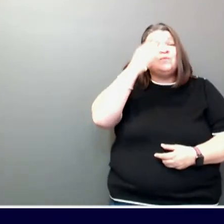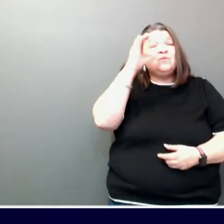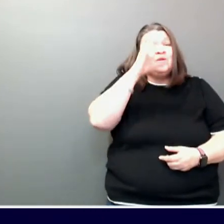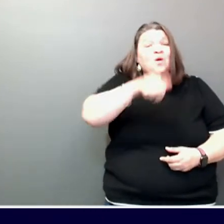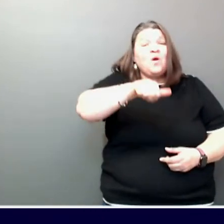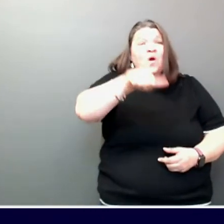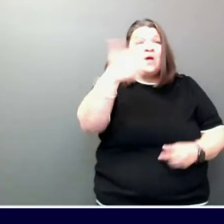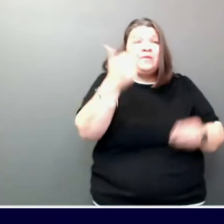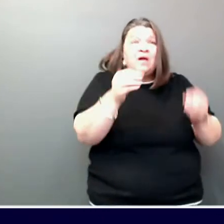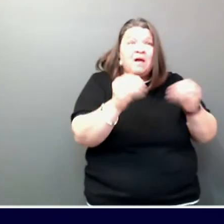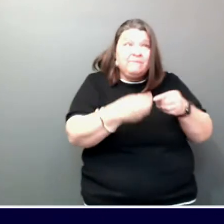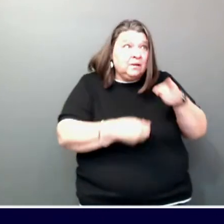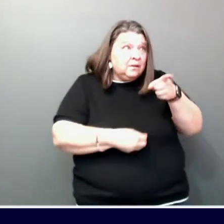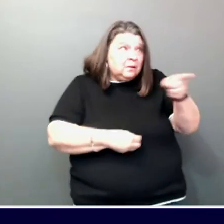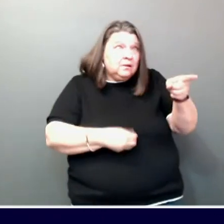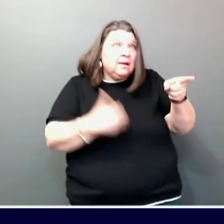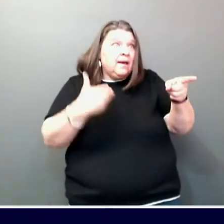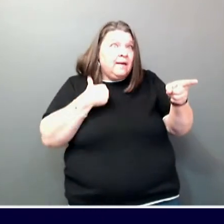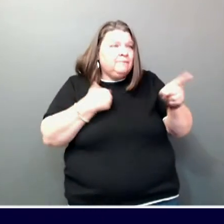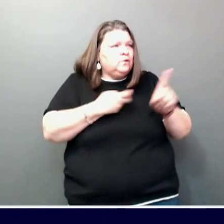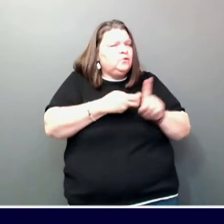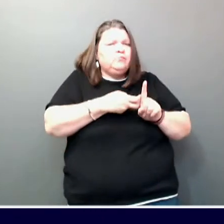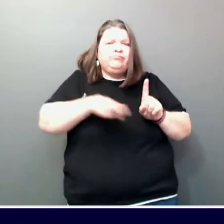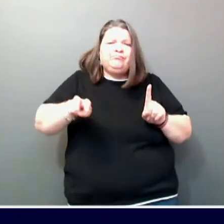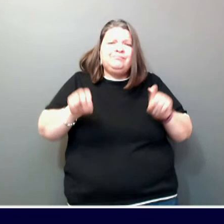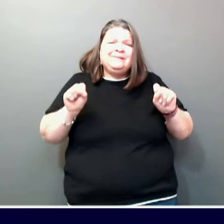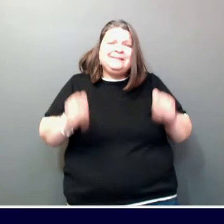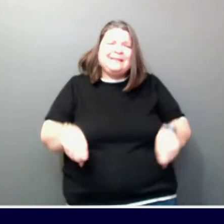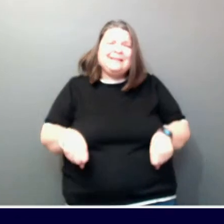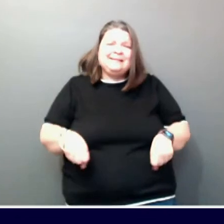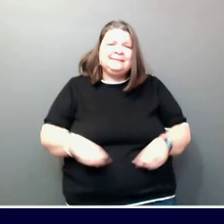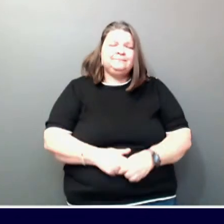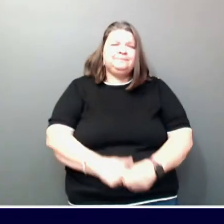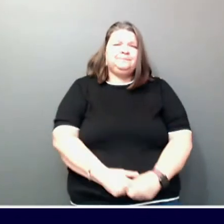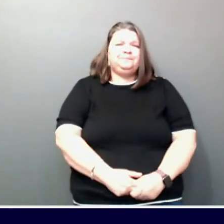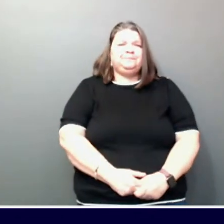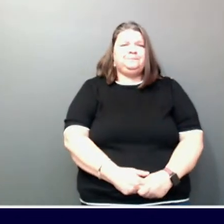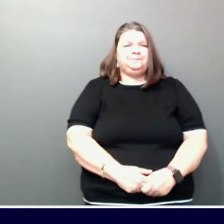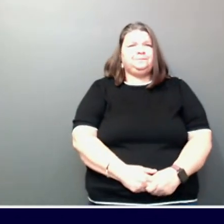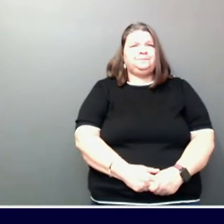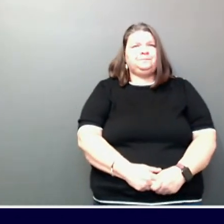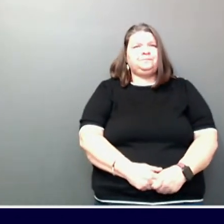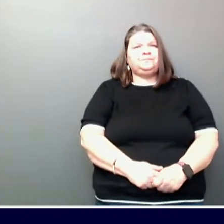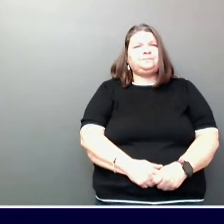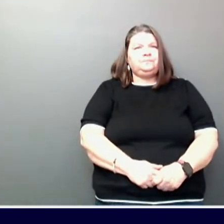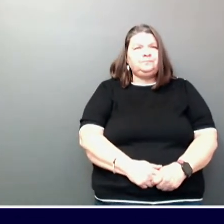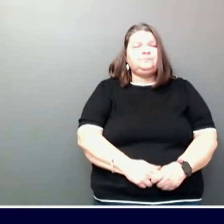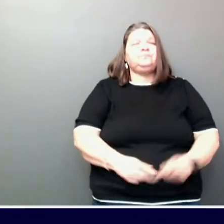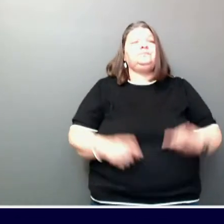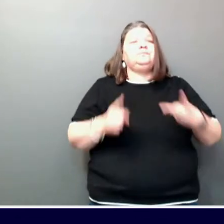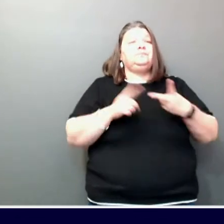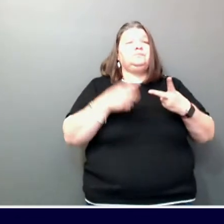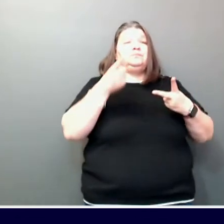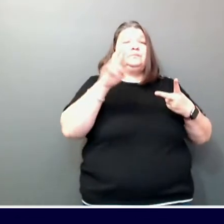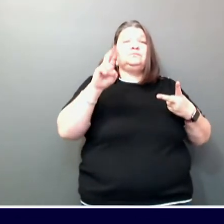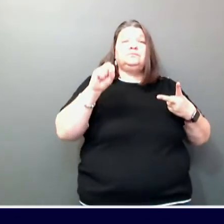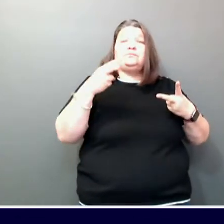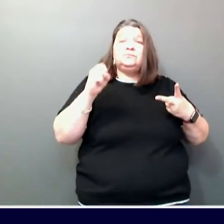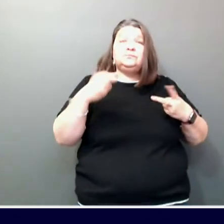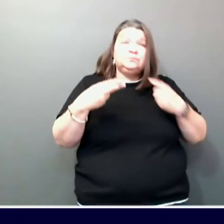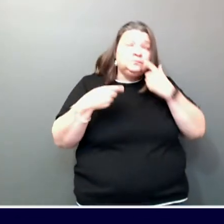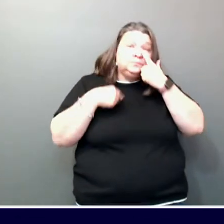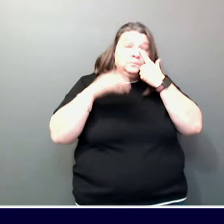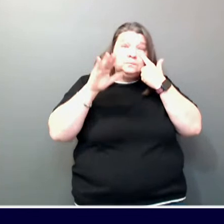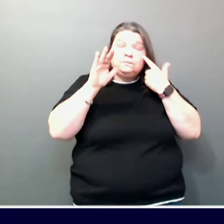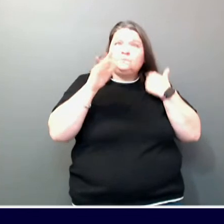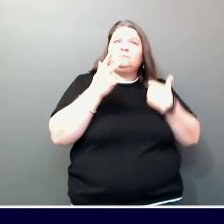great. Thanks. And my question is, Dr. Shah, I asked a few weeks ago about a second booster shot. And at that time, you were thinking it likely